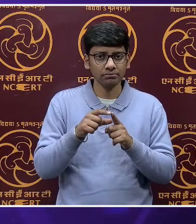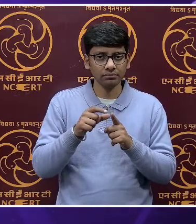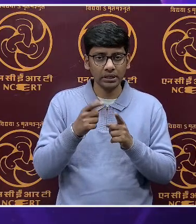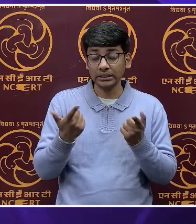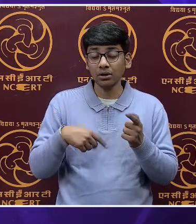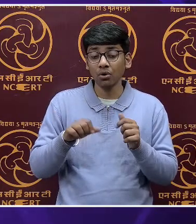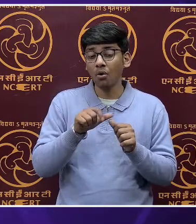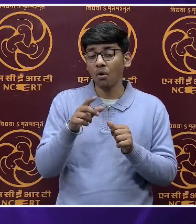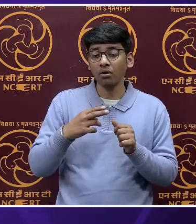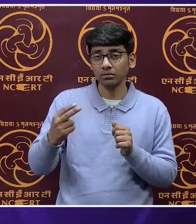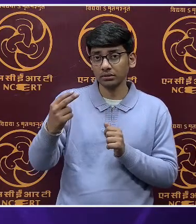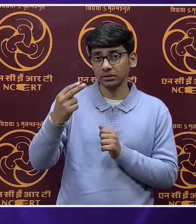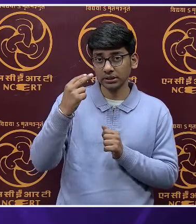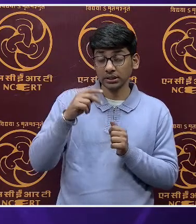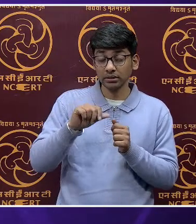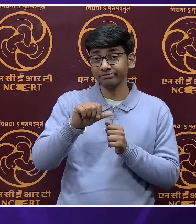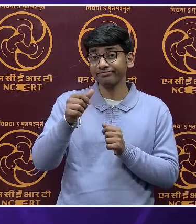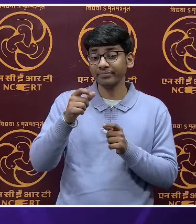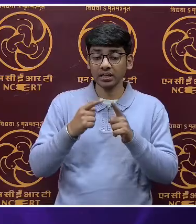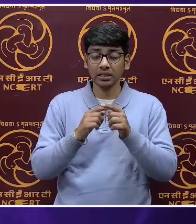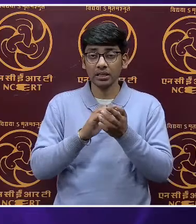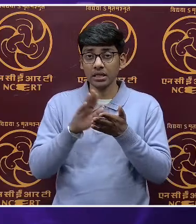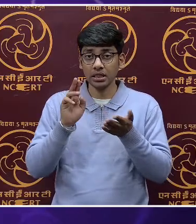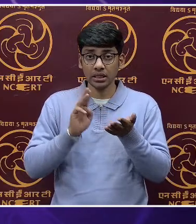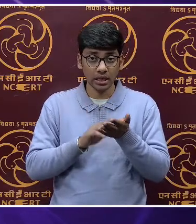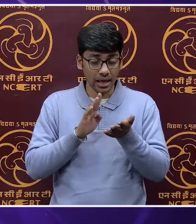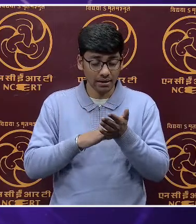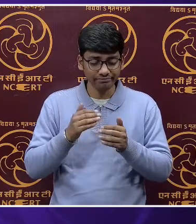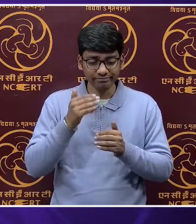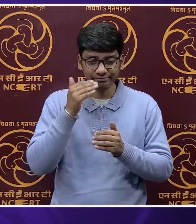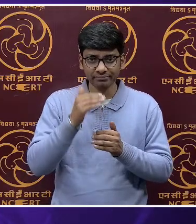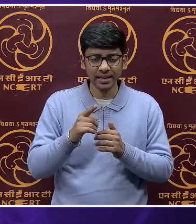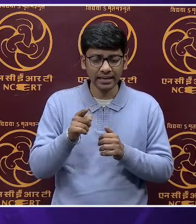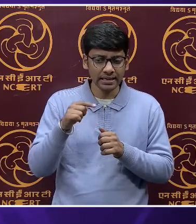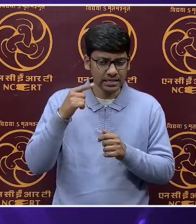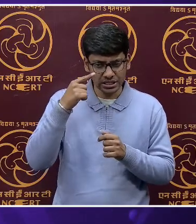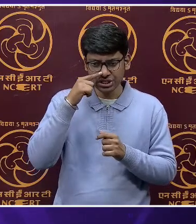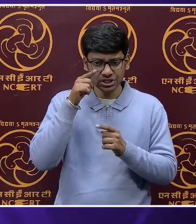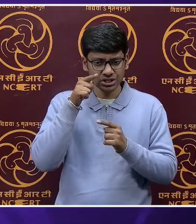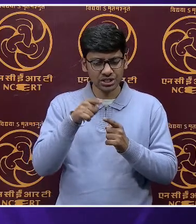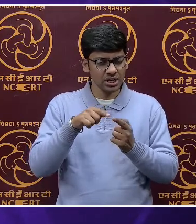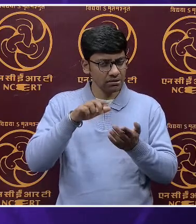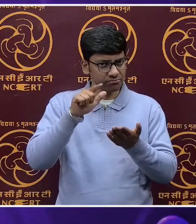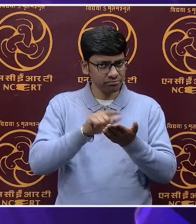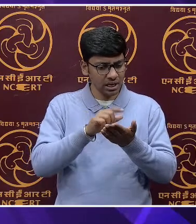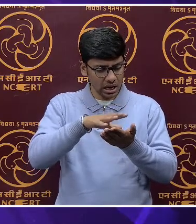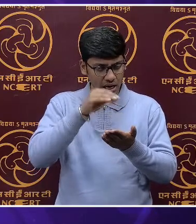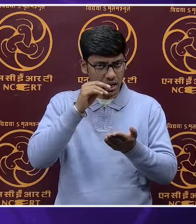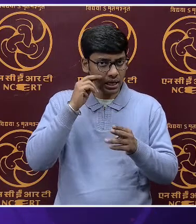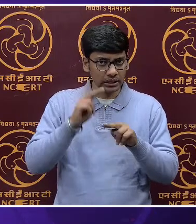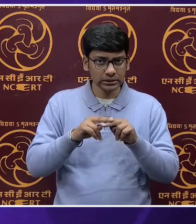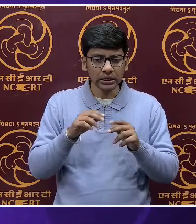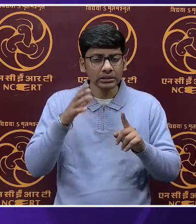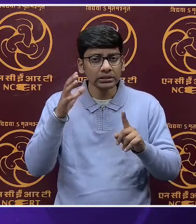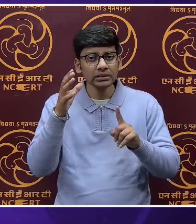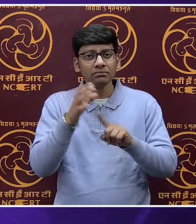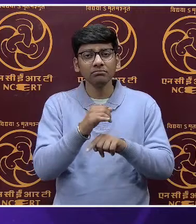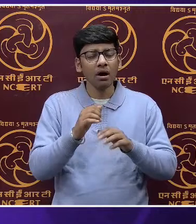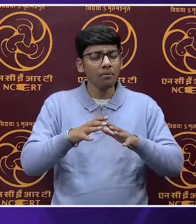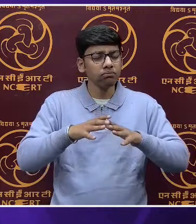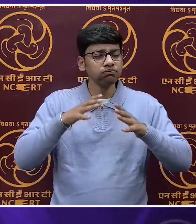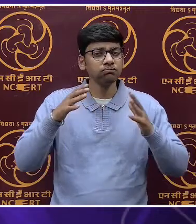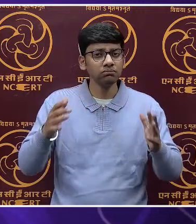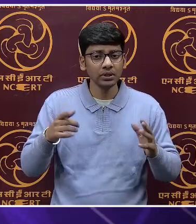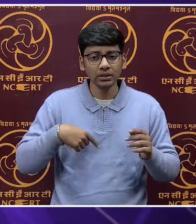attention of the viewers to another theme here, which is running through. Not only she learns the music, now once she has achieved a lot, she